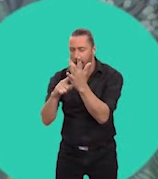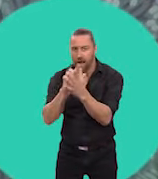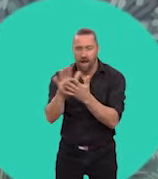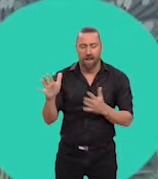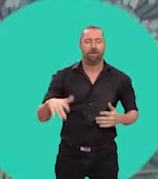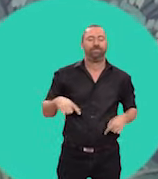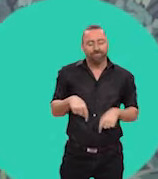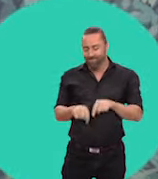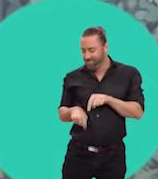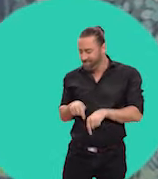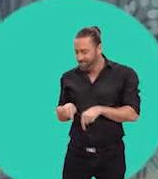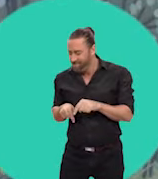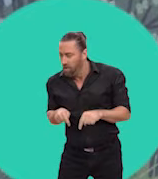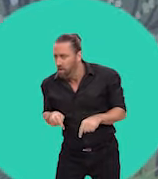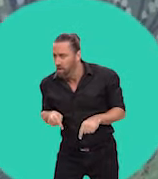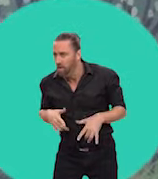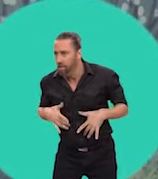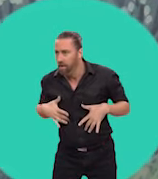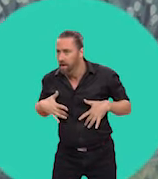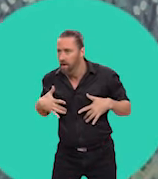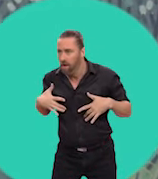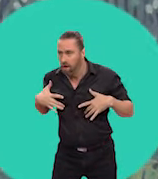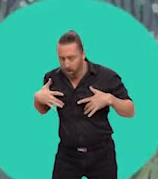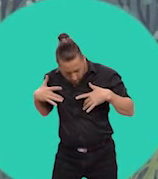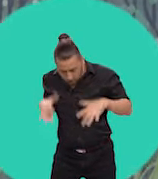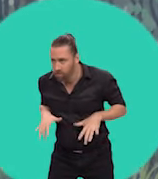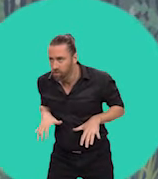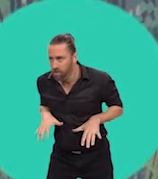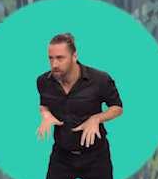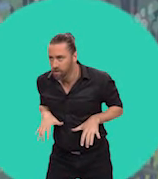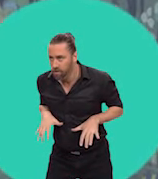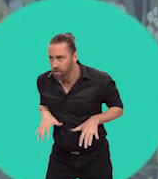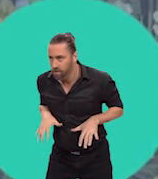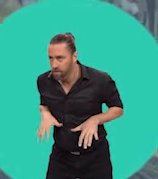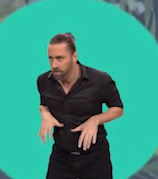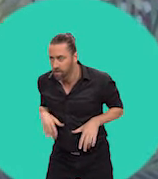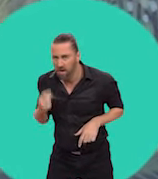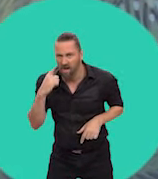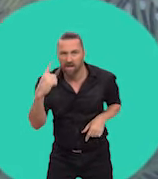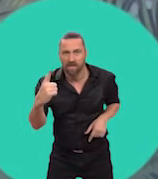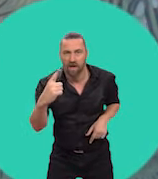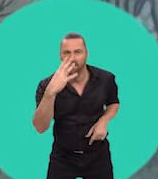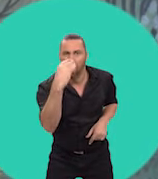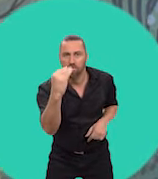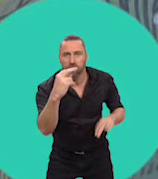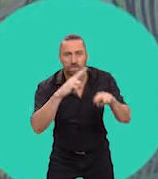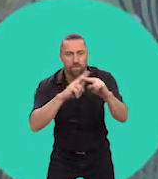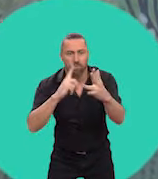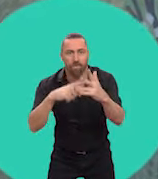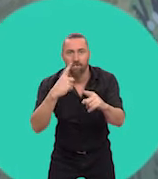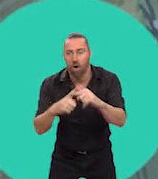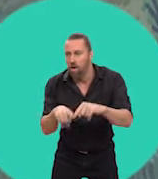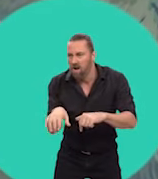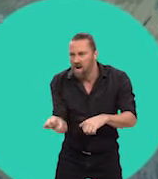Just as he approached, Leonard felt his feathers freeze. A hungry fox was